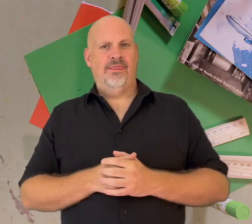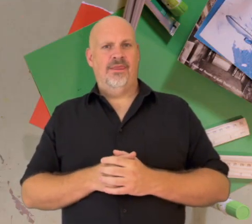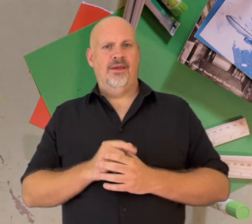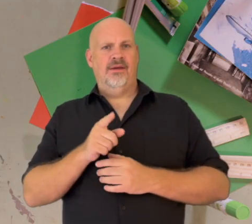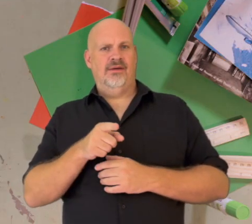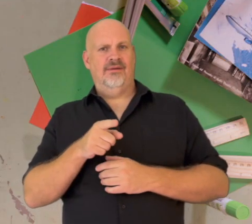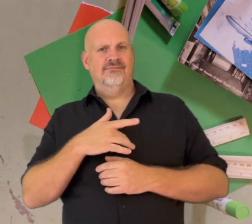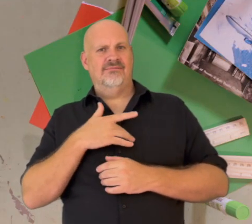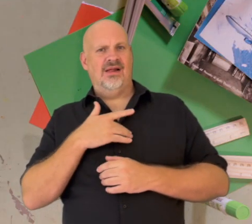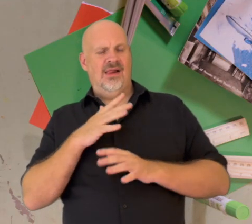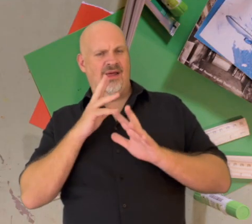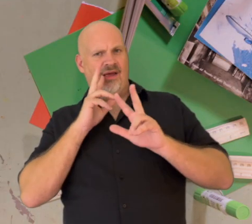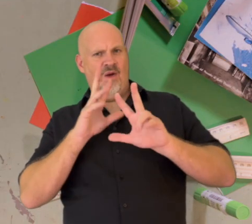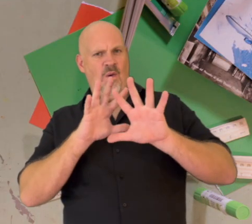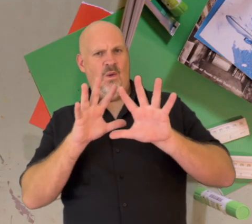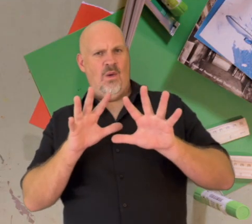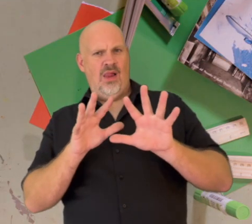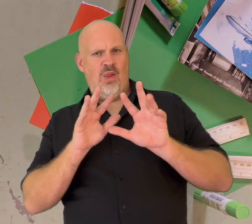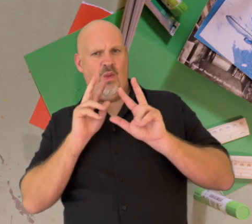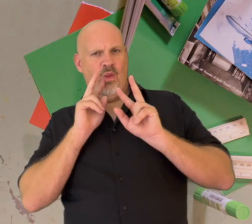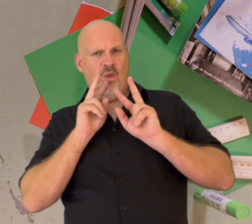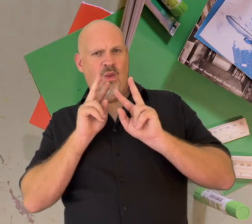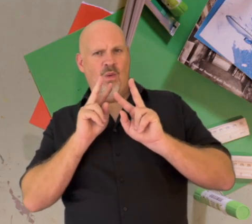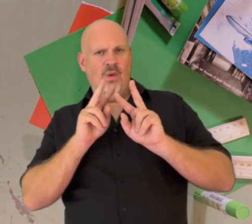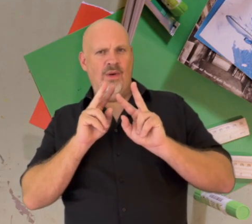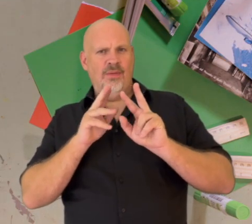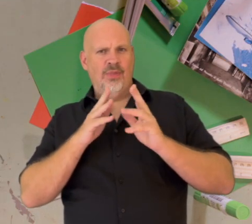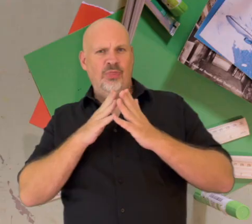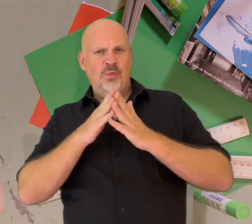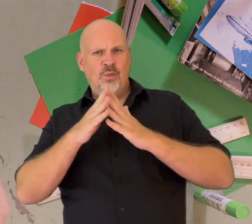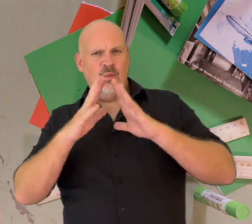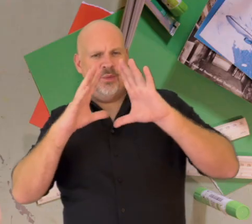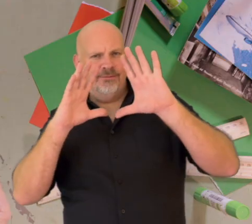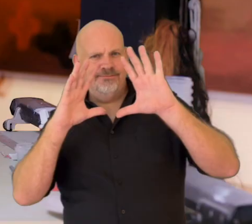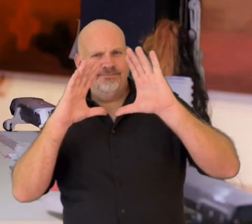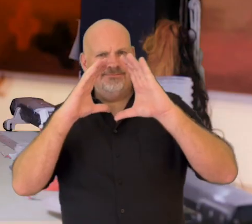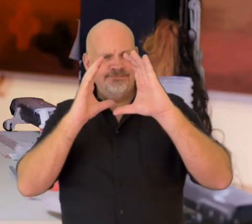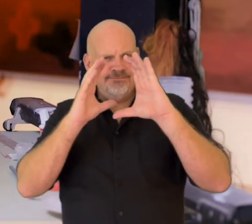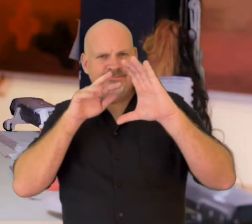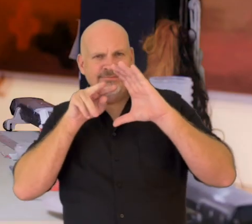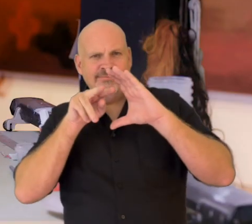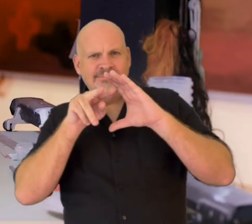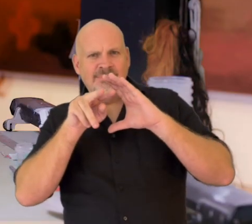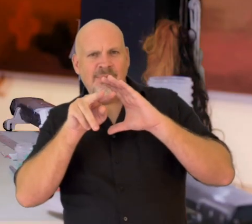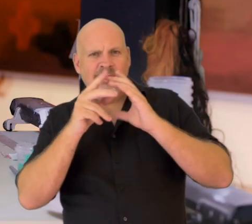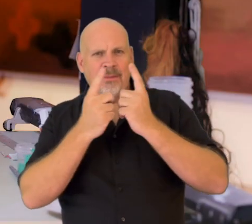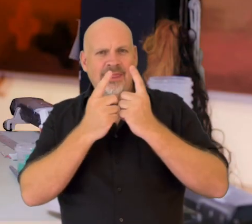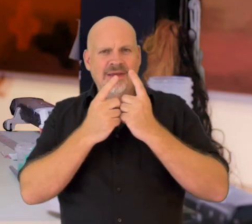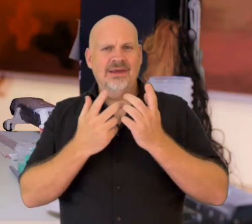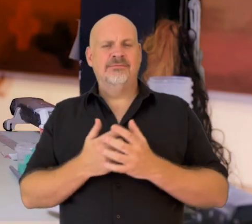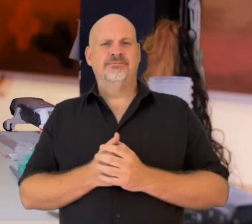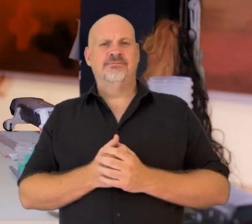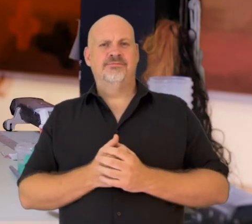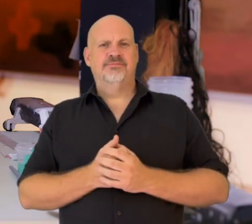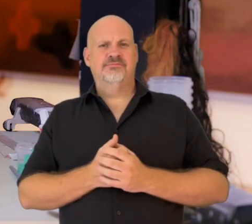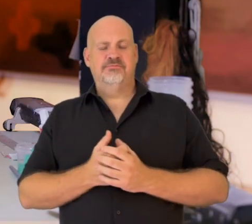looking through something, through an aperture. I think that's just something, again, that I don't quite know why